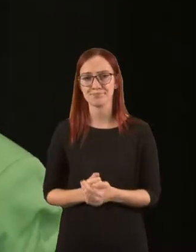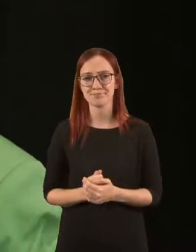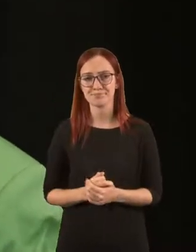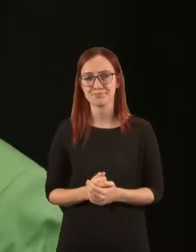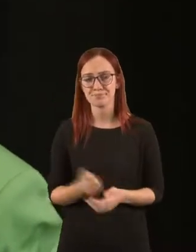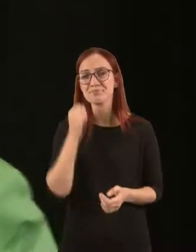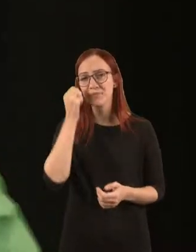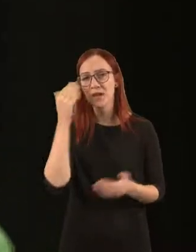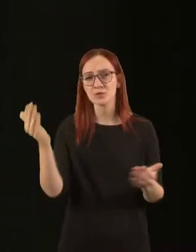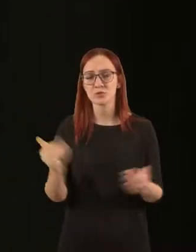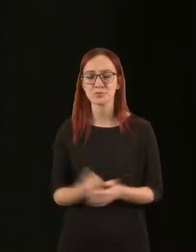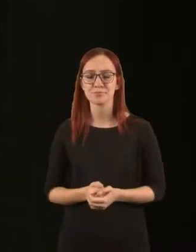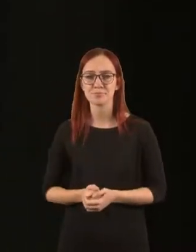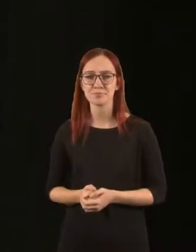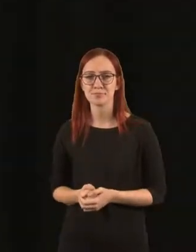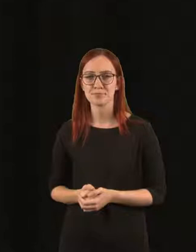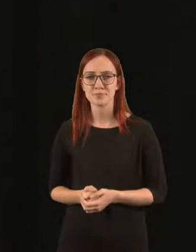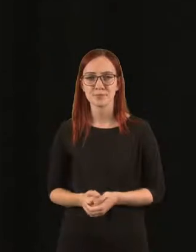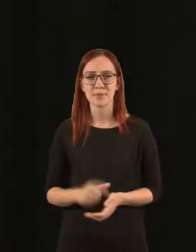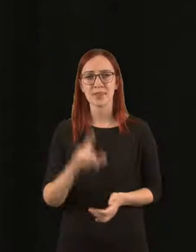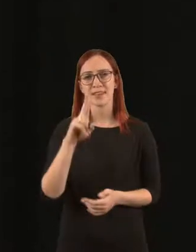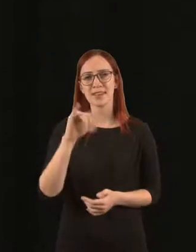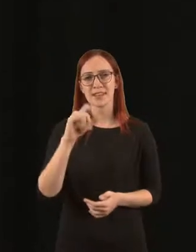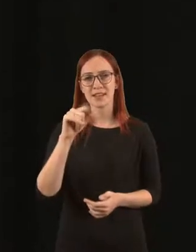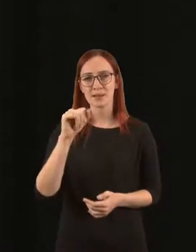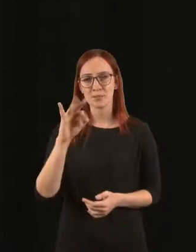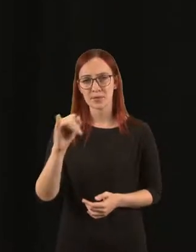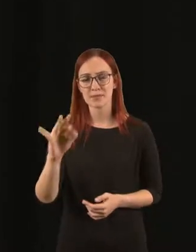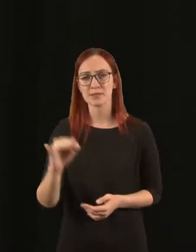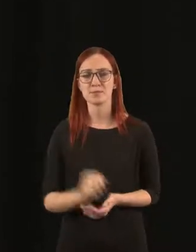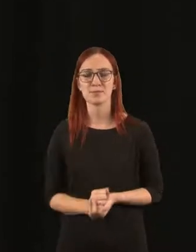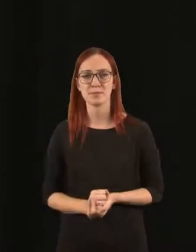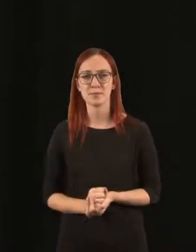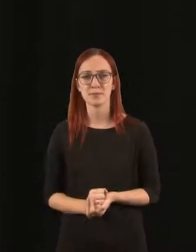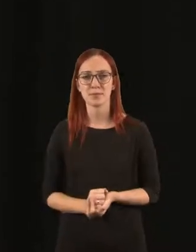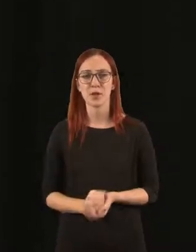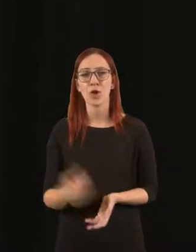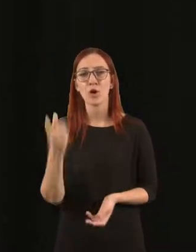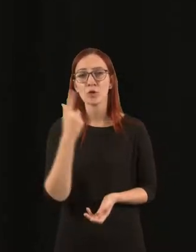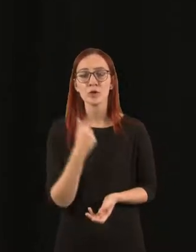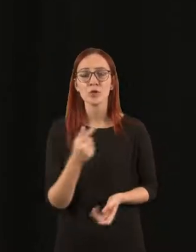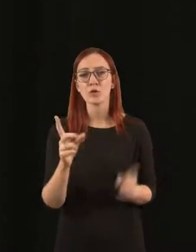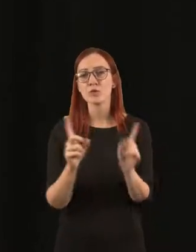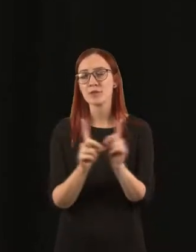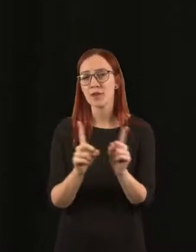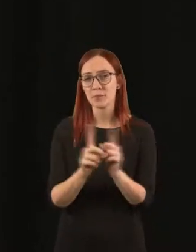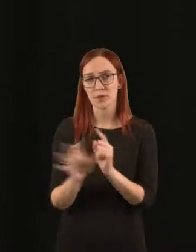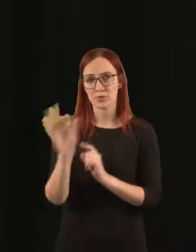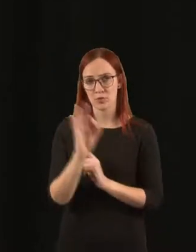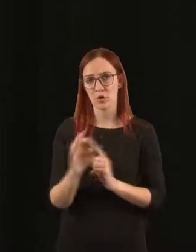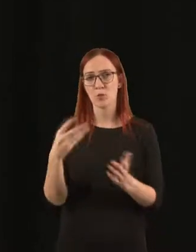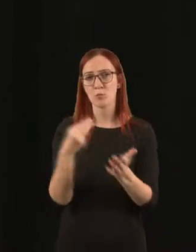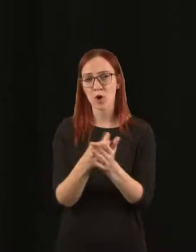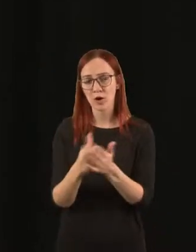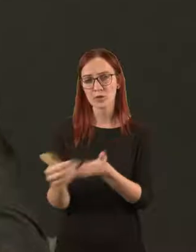we need a holistic approach, so which is now quite popular. Mr. Kilpys, please.